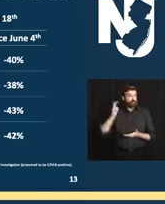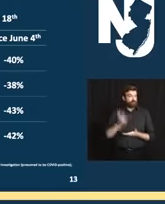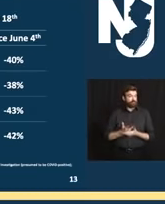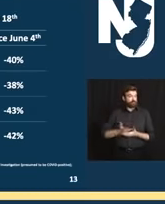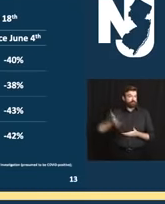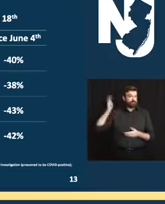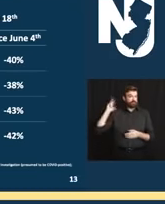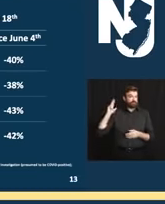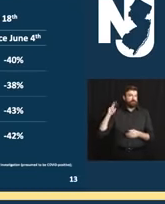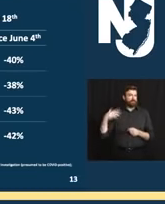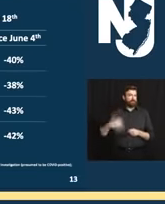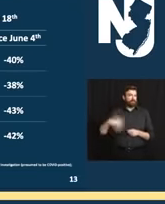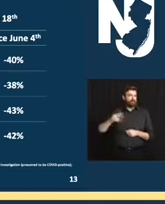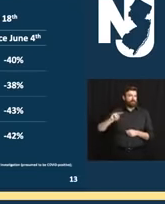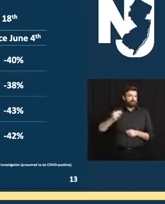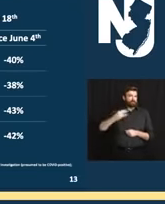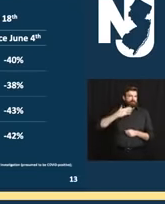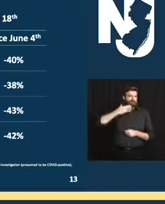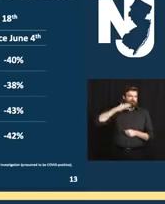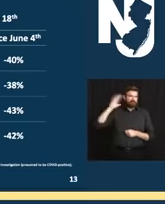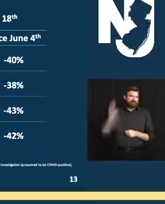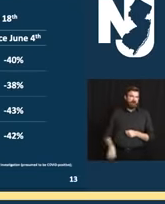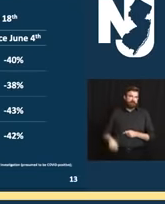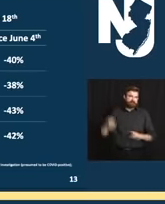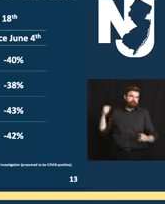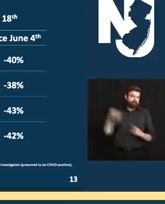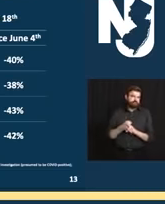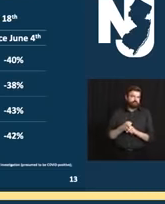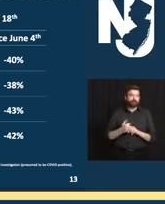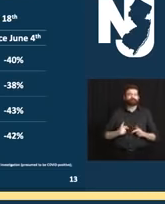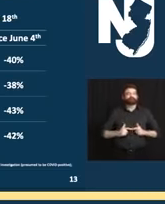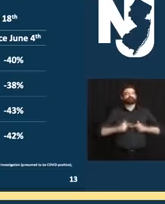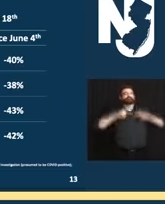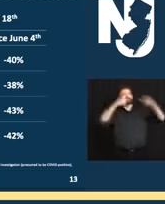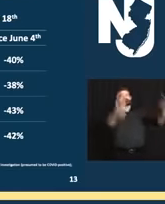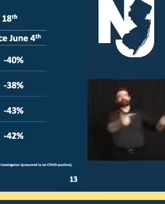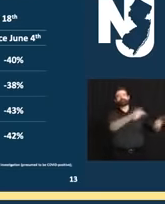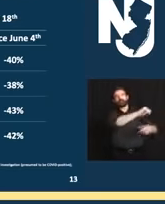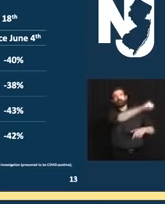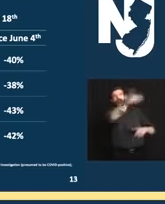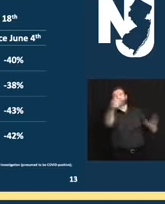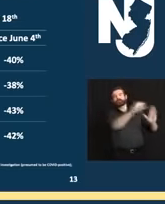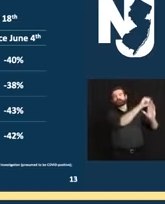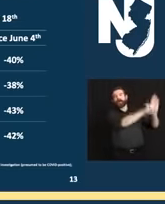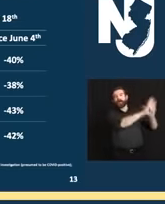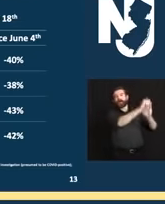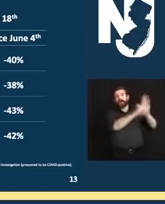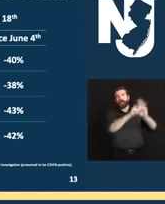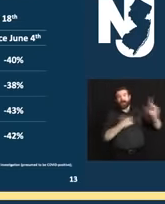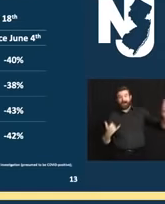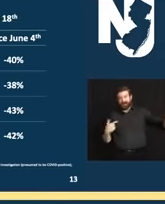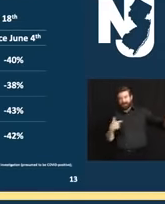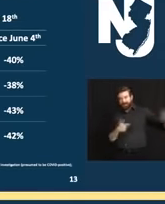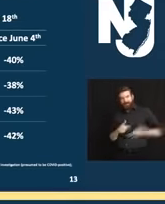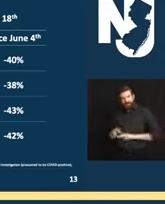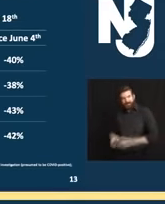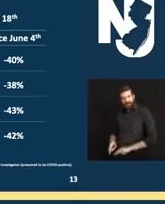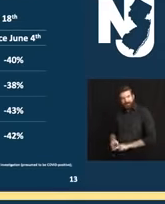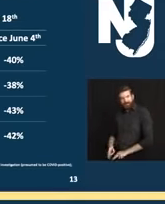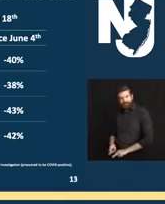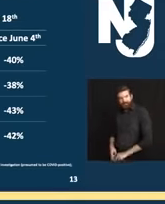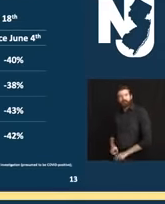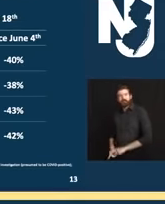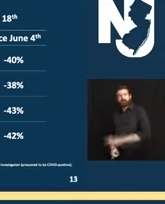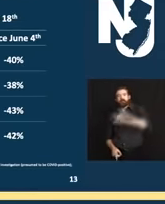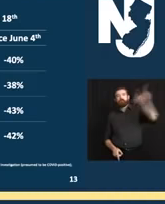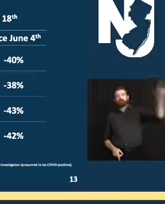our state. And now we're an outlier in terms of how well we've done to stem the tide. And that's all on you folks. You have done that. This